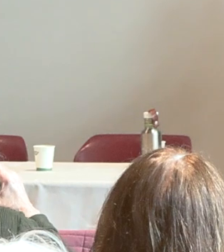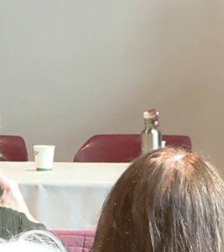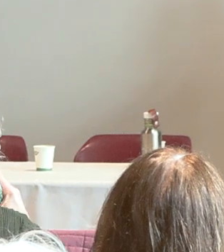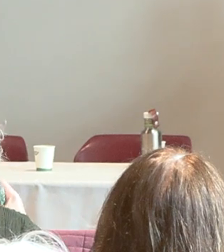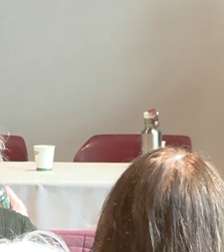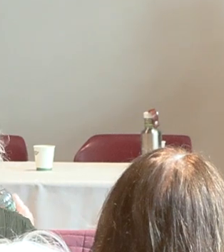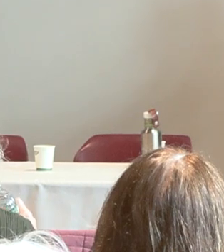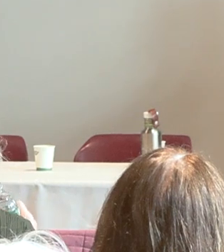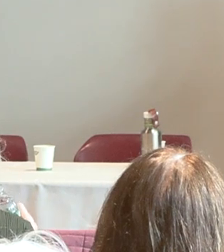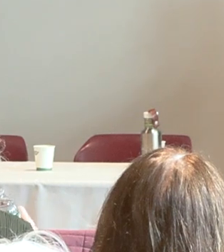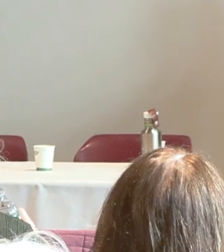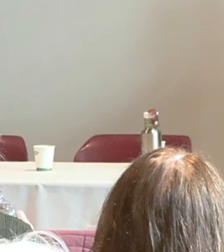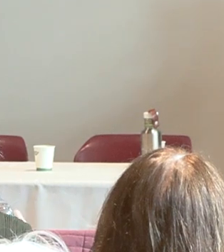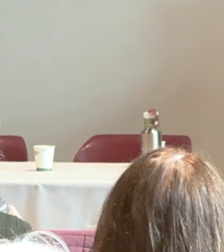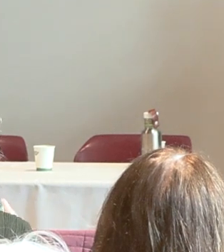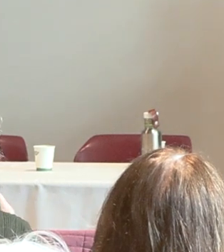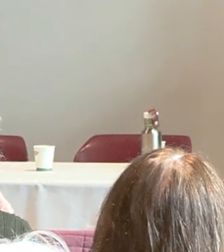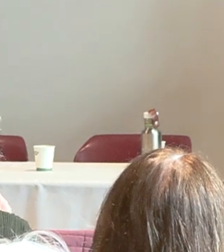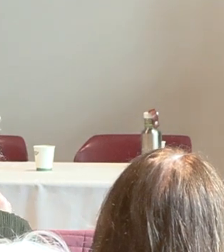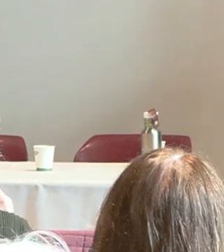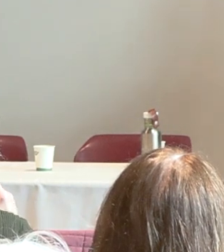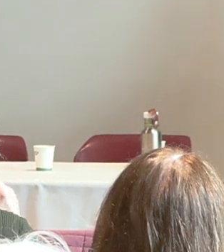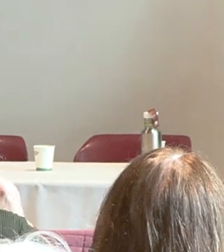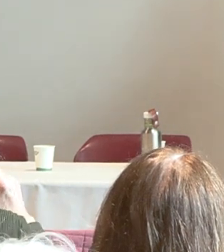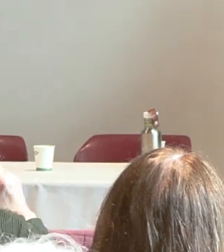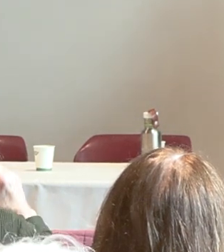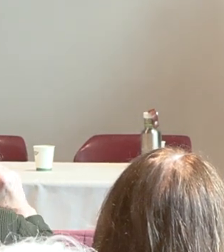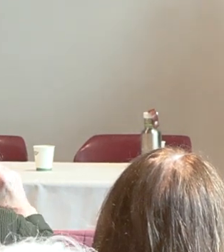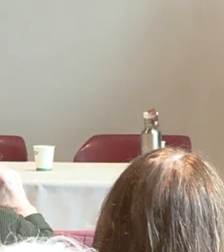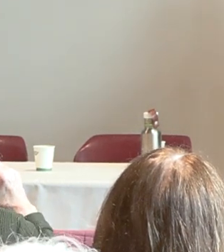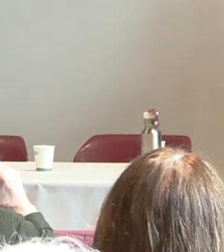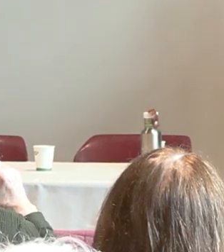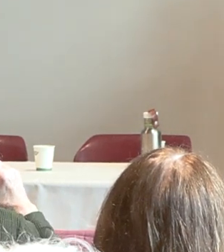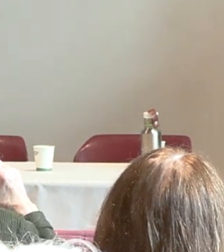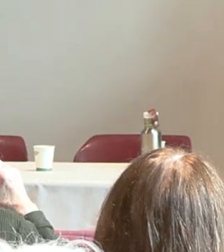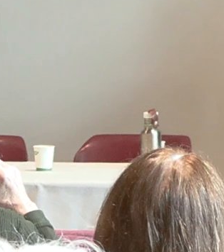writer across genres, a visual artist, and public intellectual.